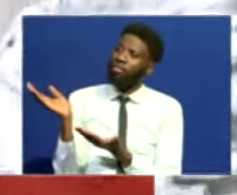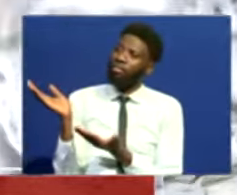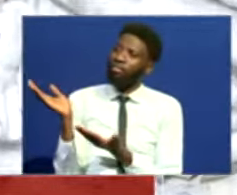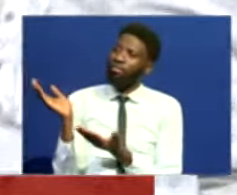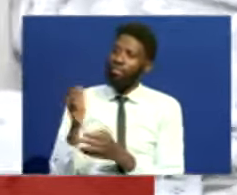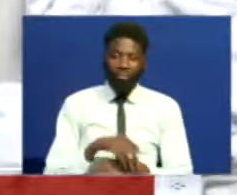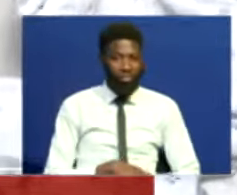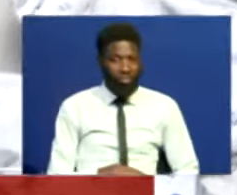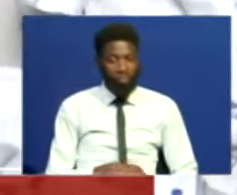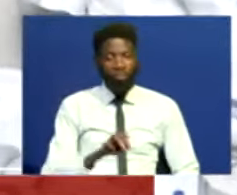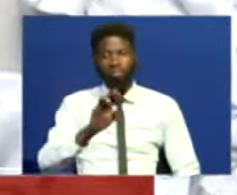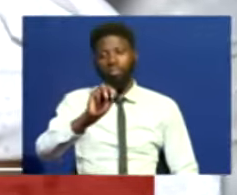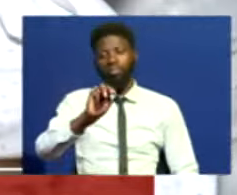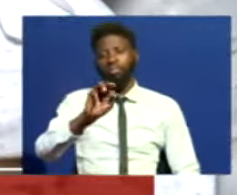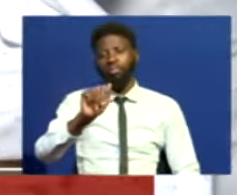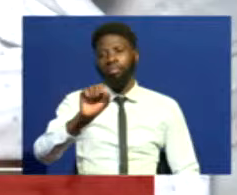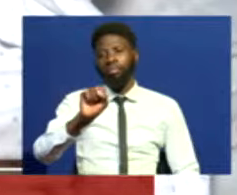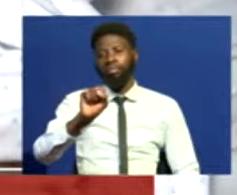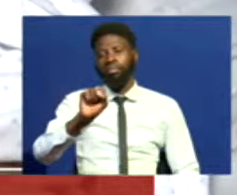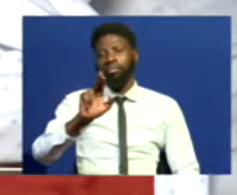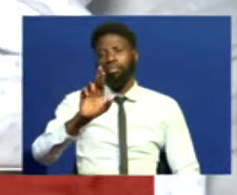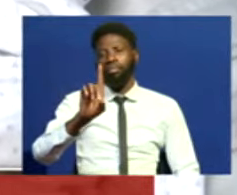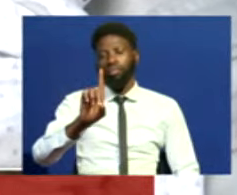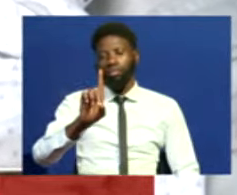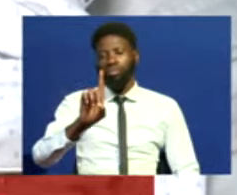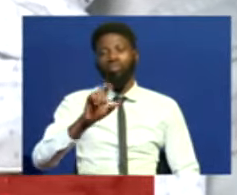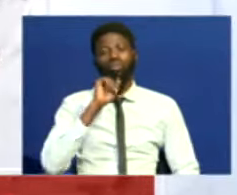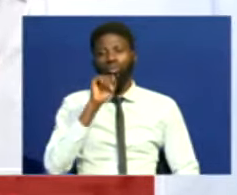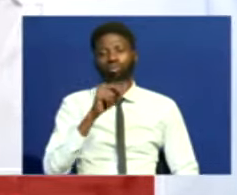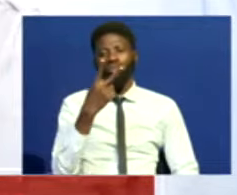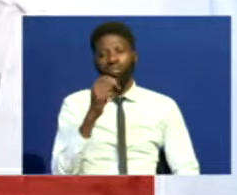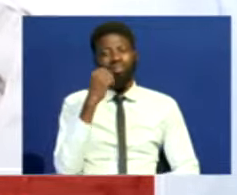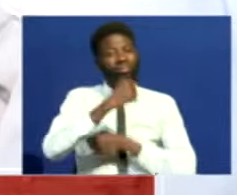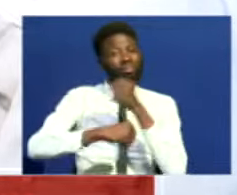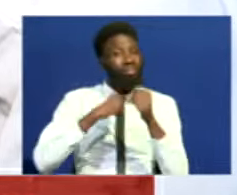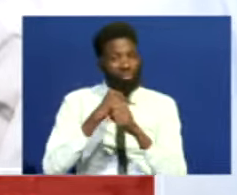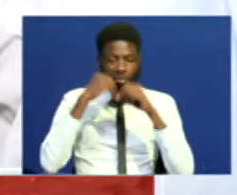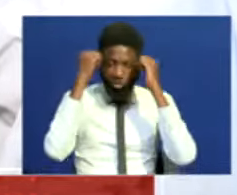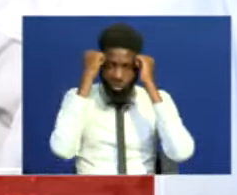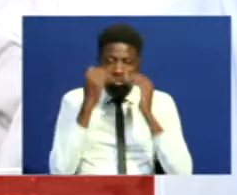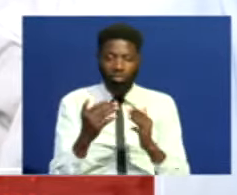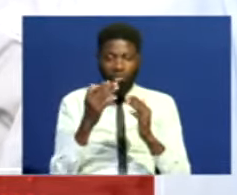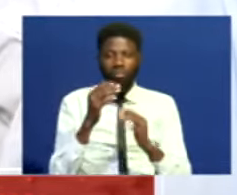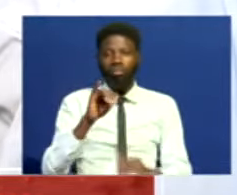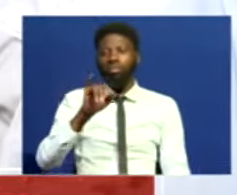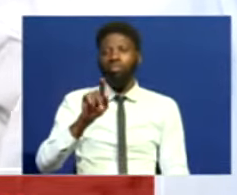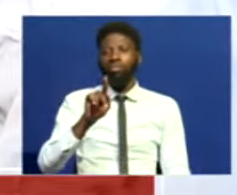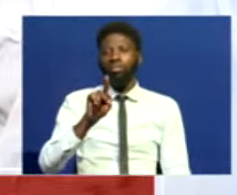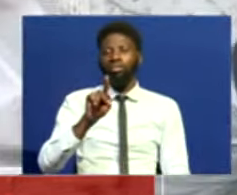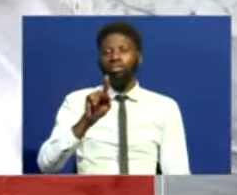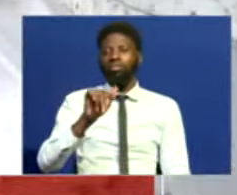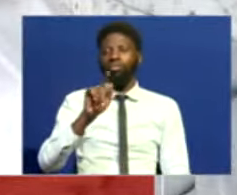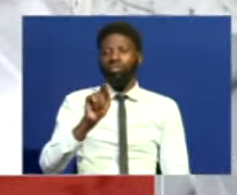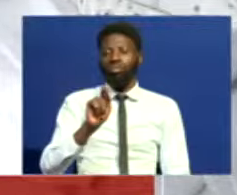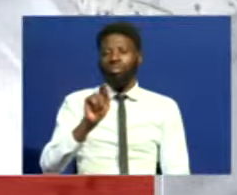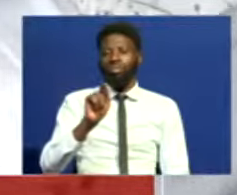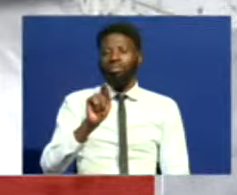we meet Masud Kulow, a 20-year-old JKUAT student, getting his wound dressed by the doctor.